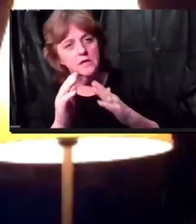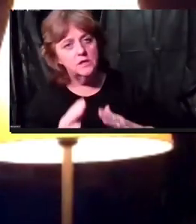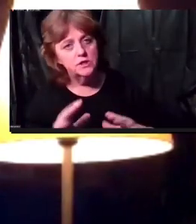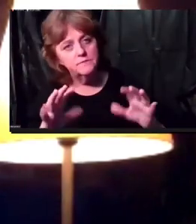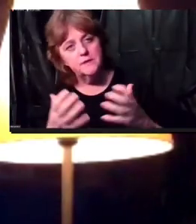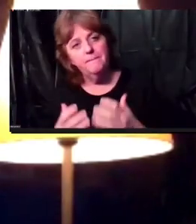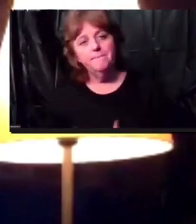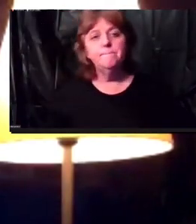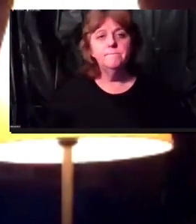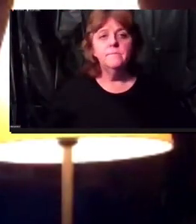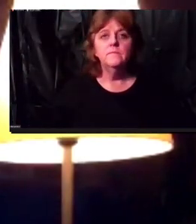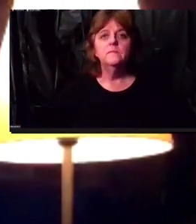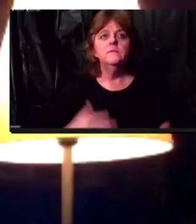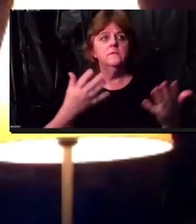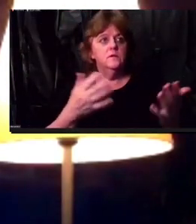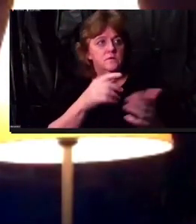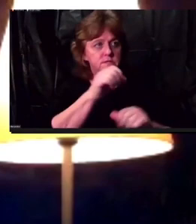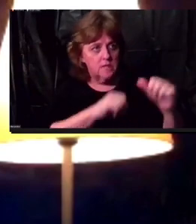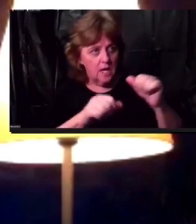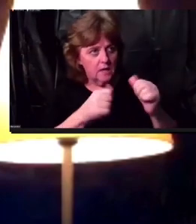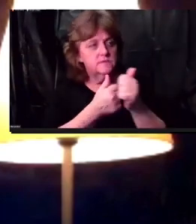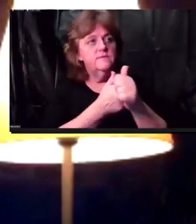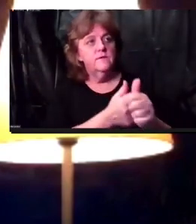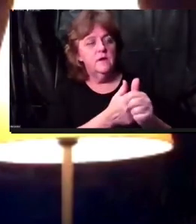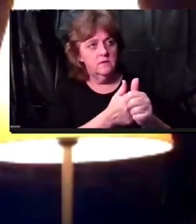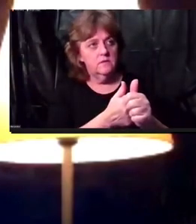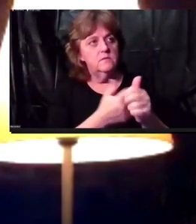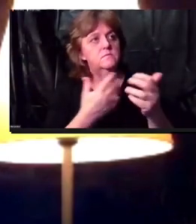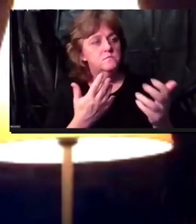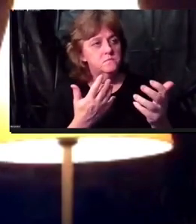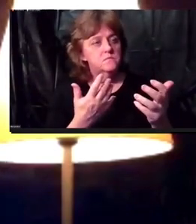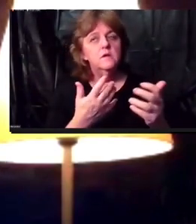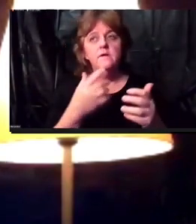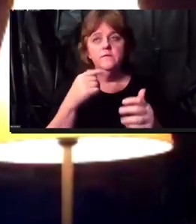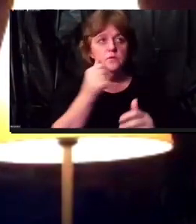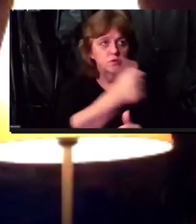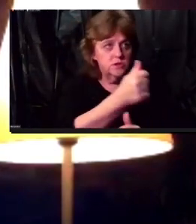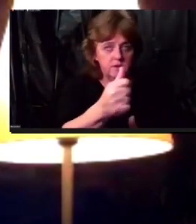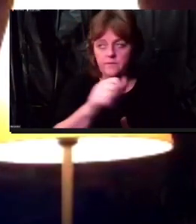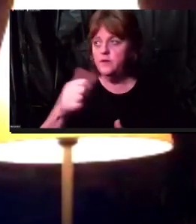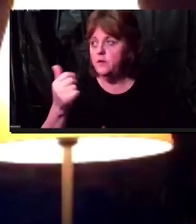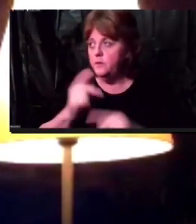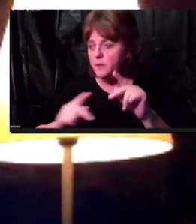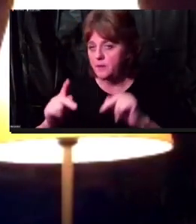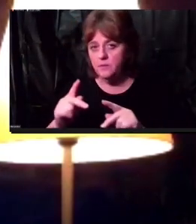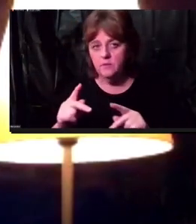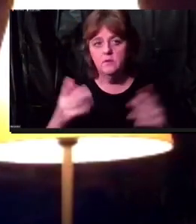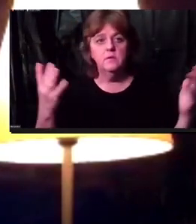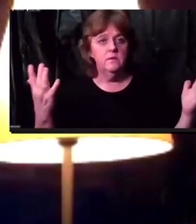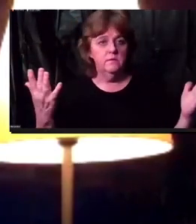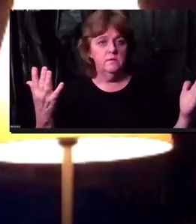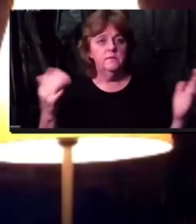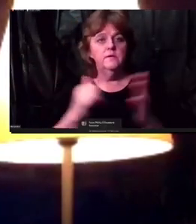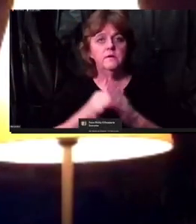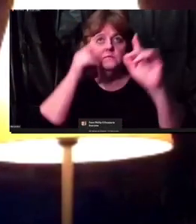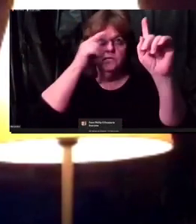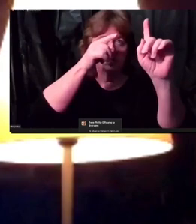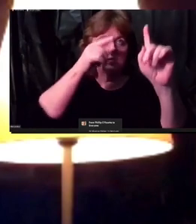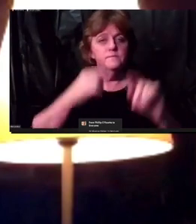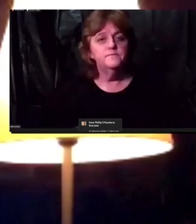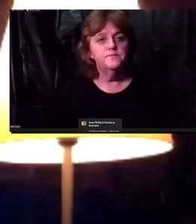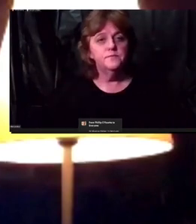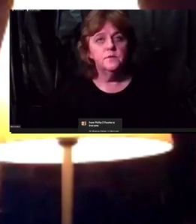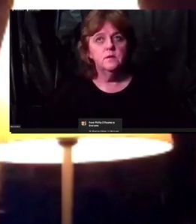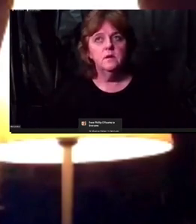team. Follow the science for yourself and for others. That's what we're after. You know,